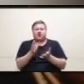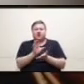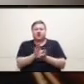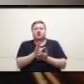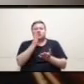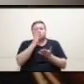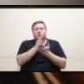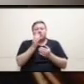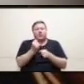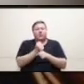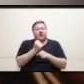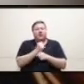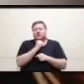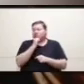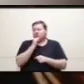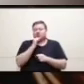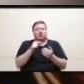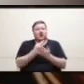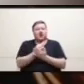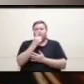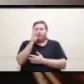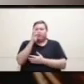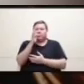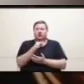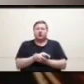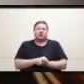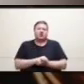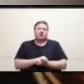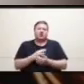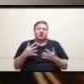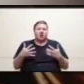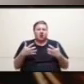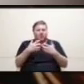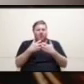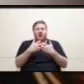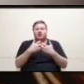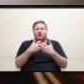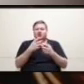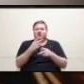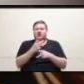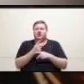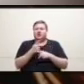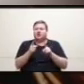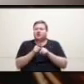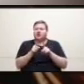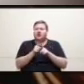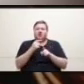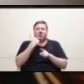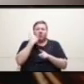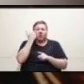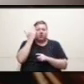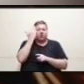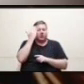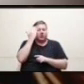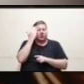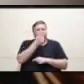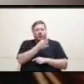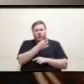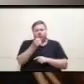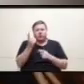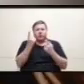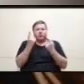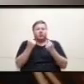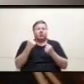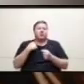happen again in future and that there is compliance? I also want to know what you are going to do as a municipality in